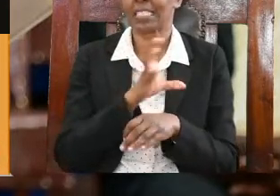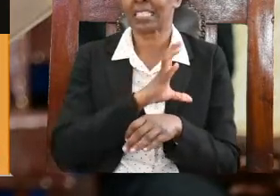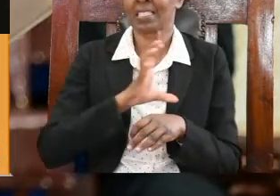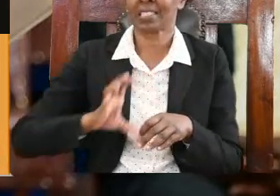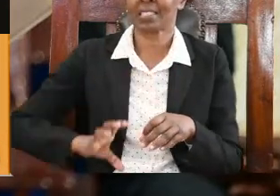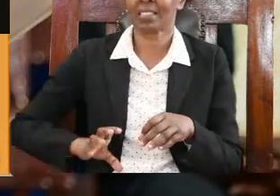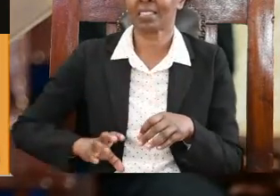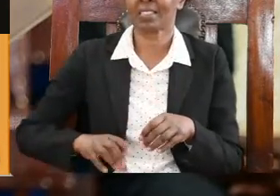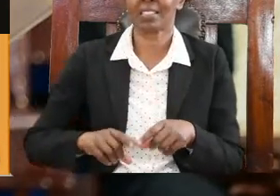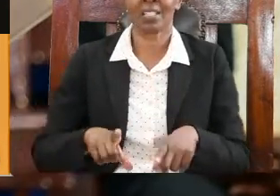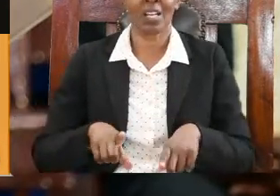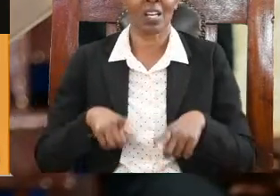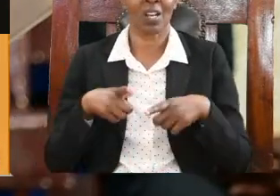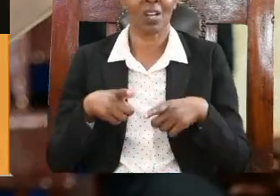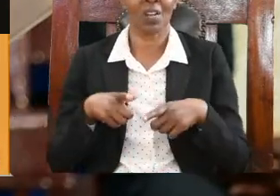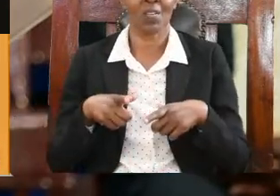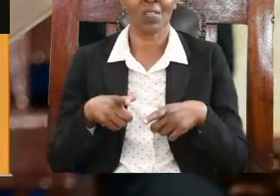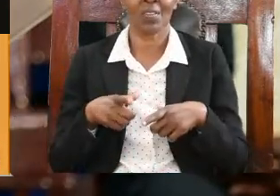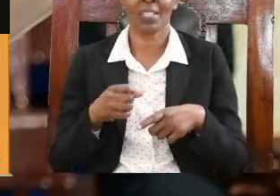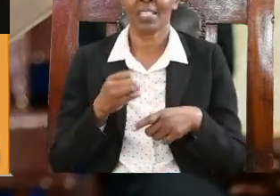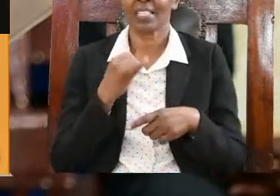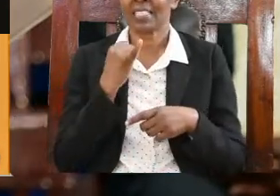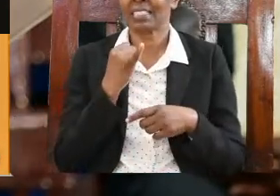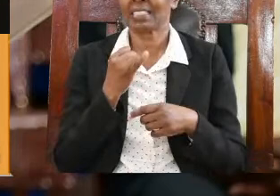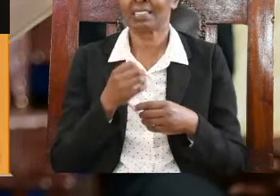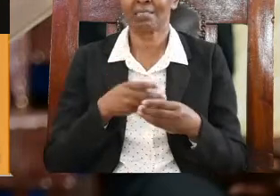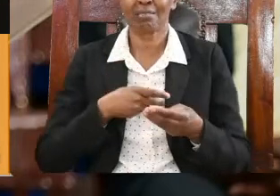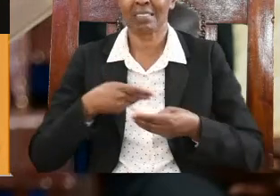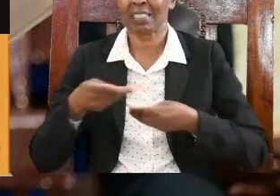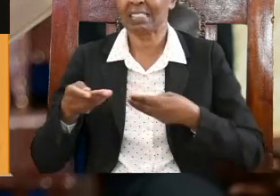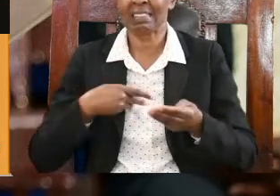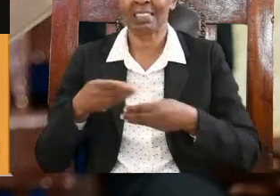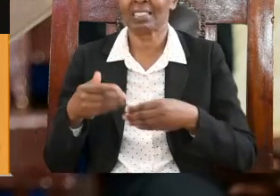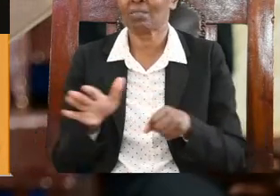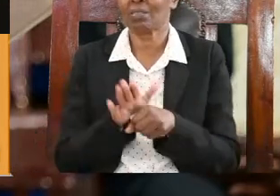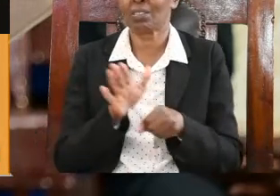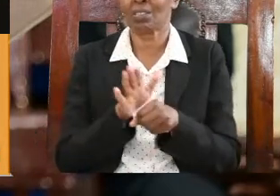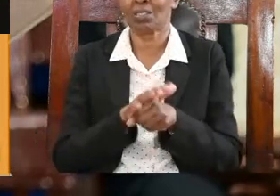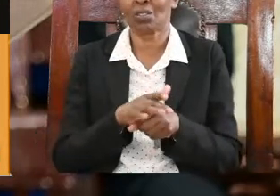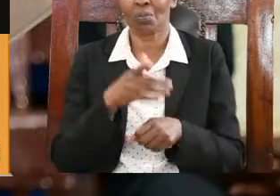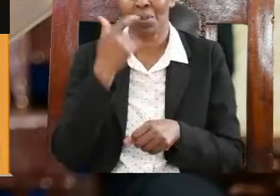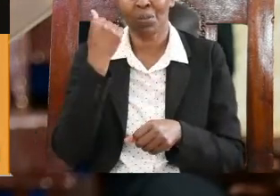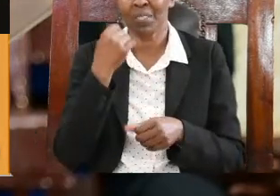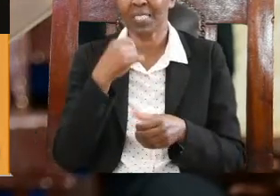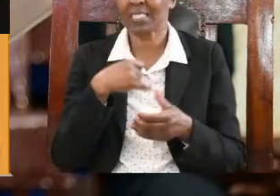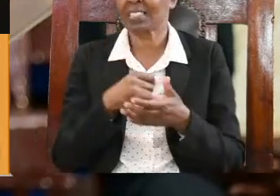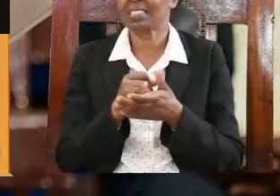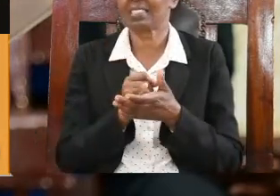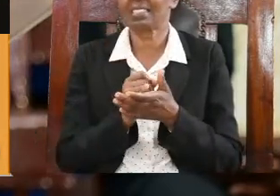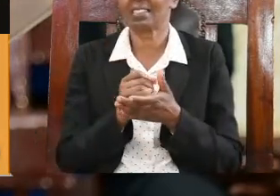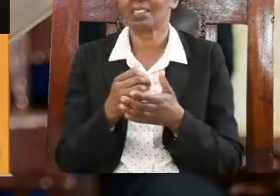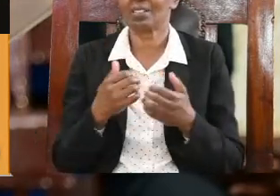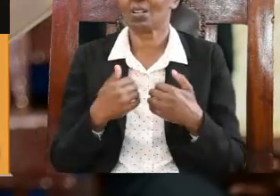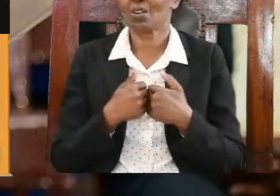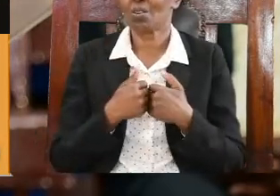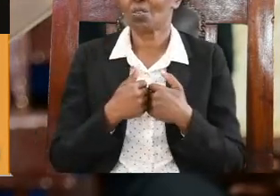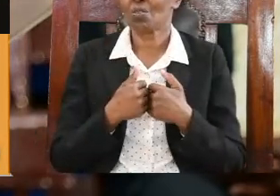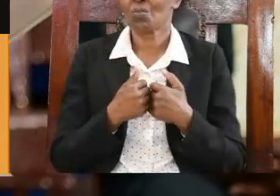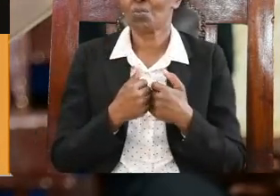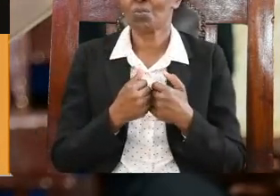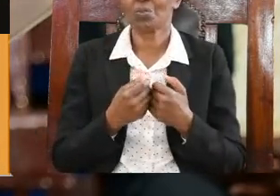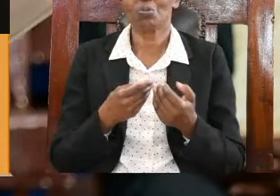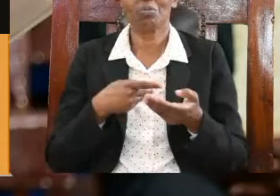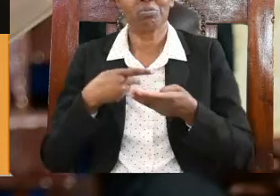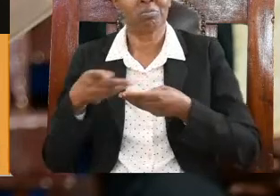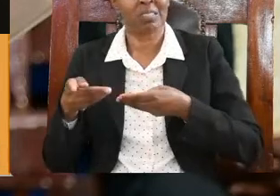Christianity or prosperity gospel is selling so much, it's because it has been distorted to